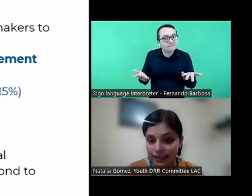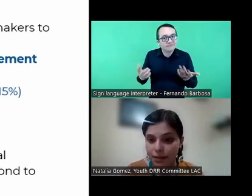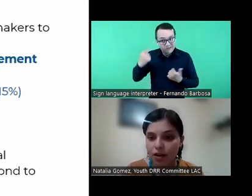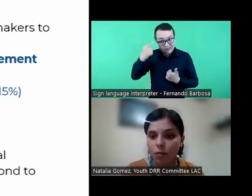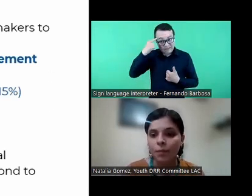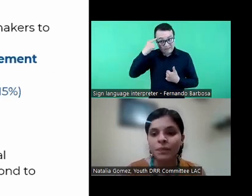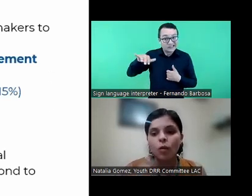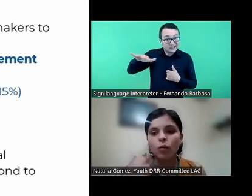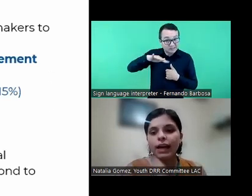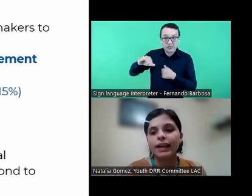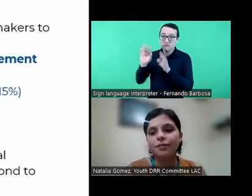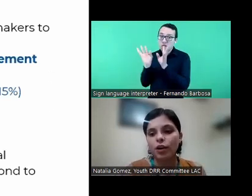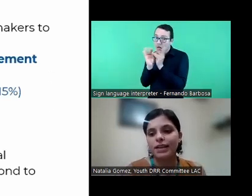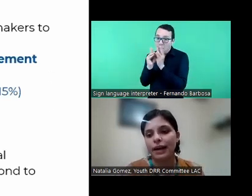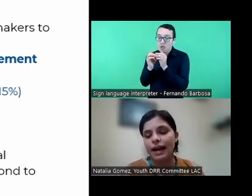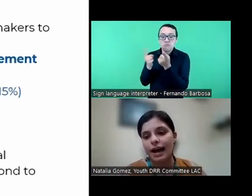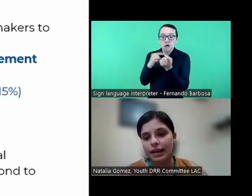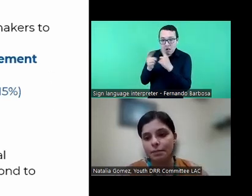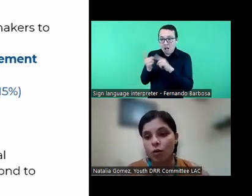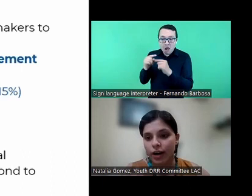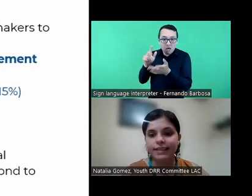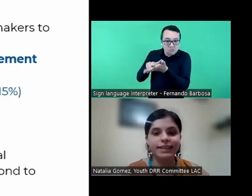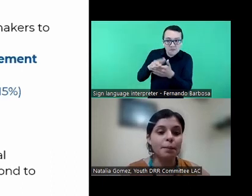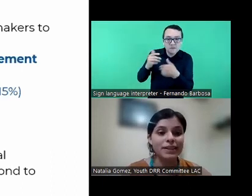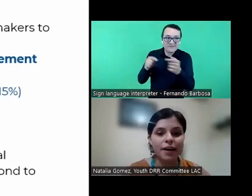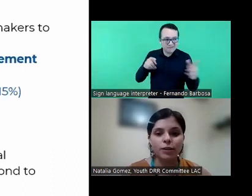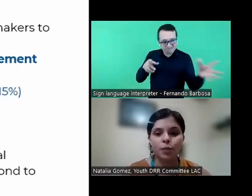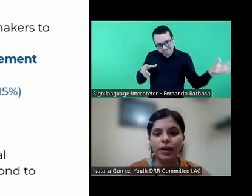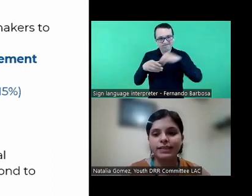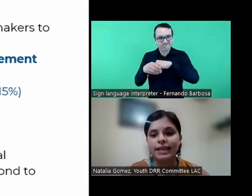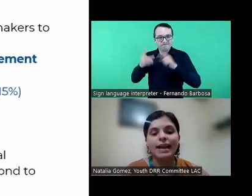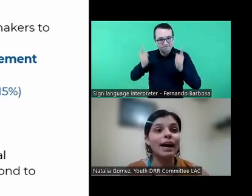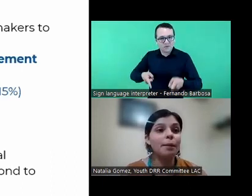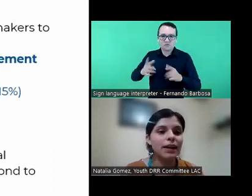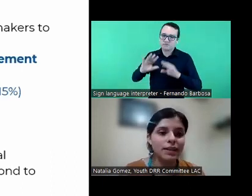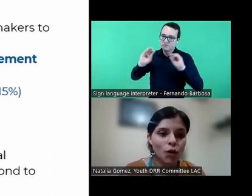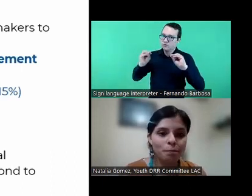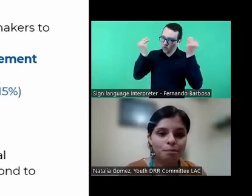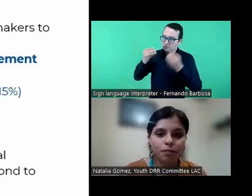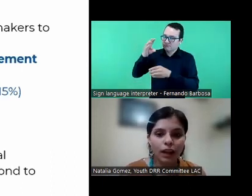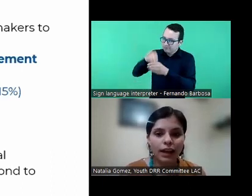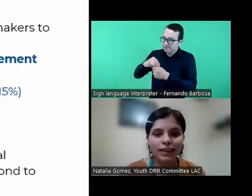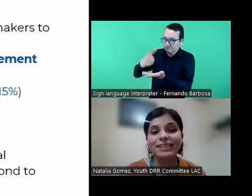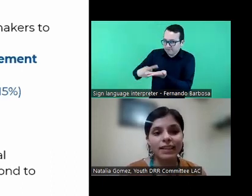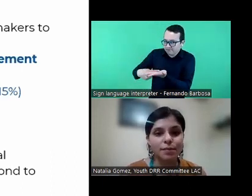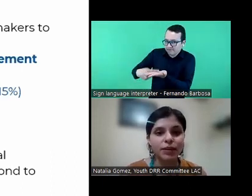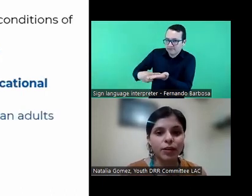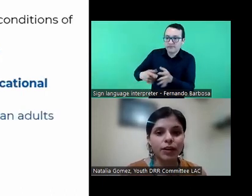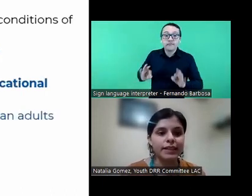in these phases, youngsters are taken into account as one of the strategies to improve this response capacity,